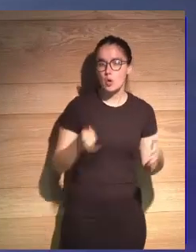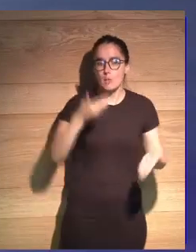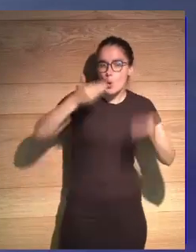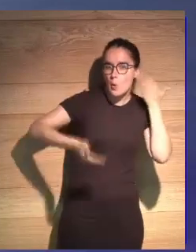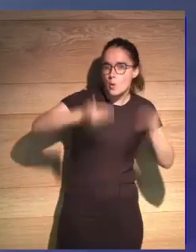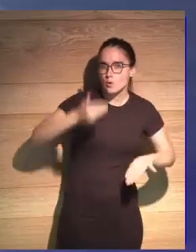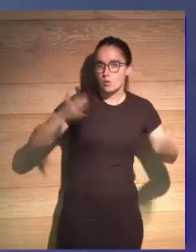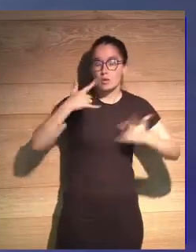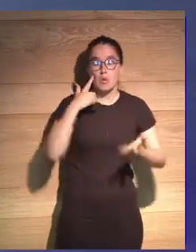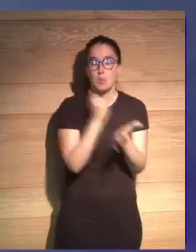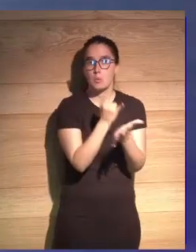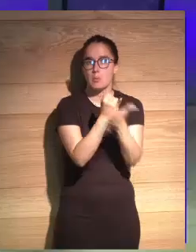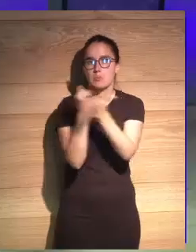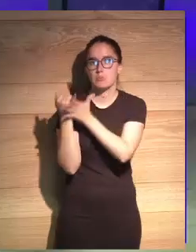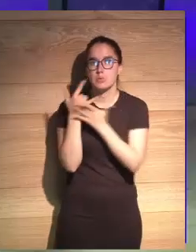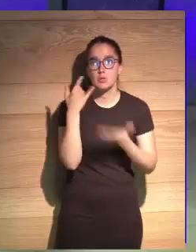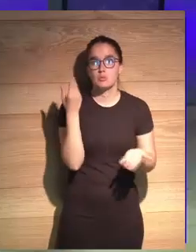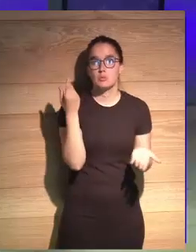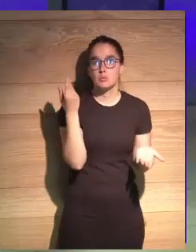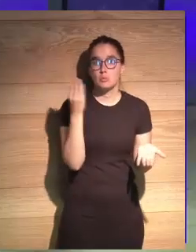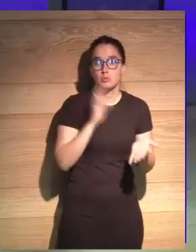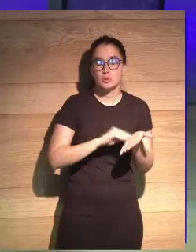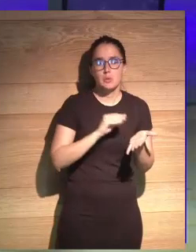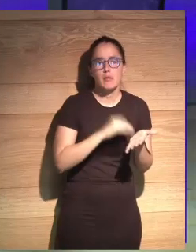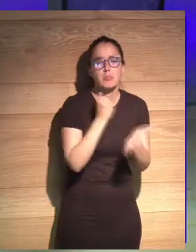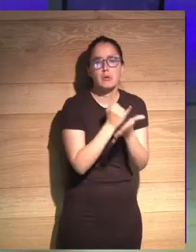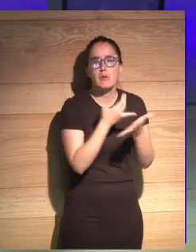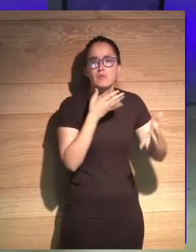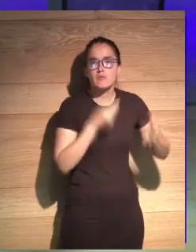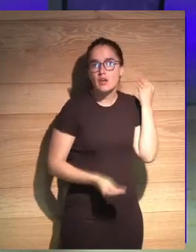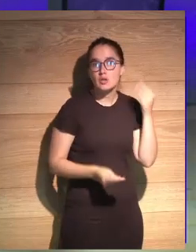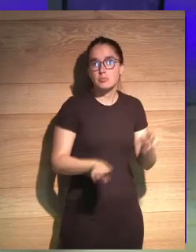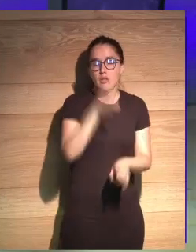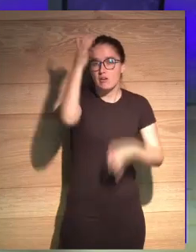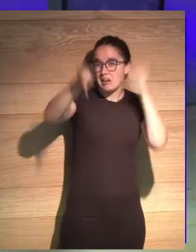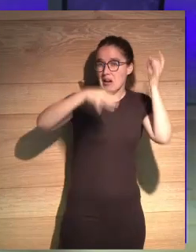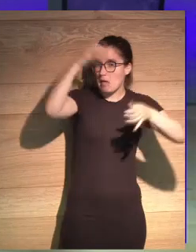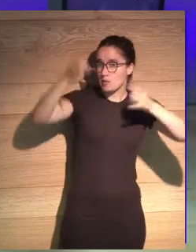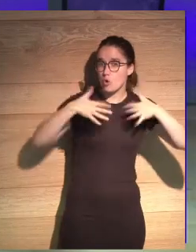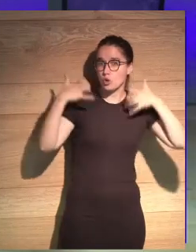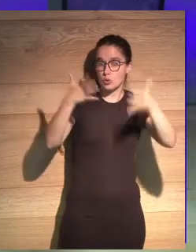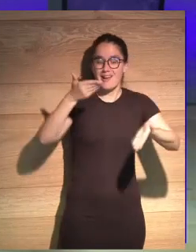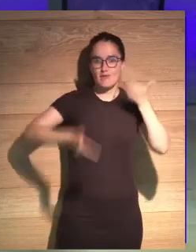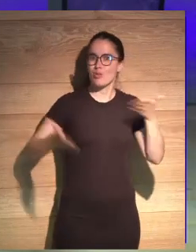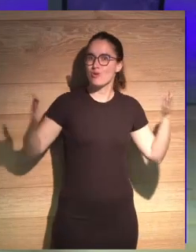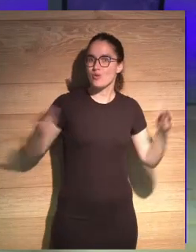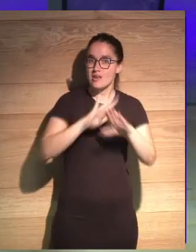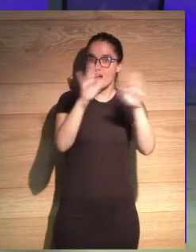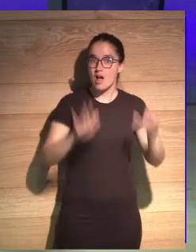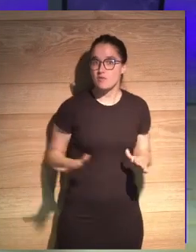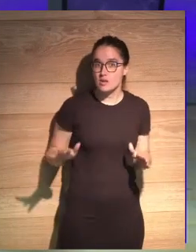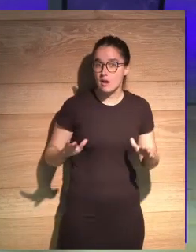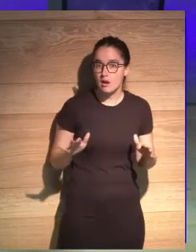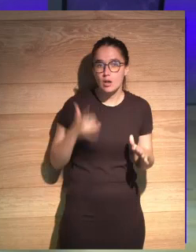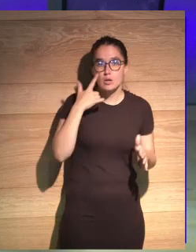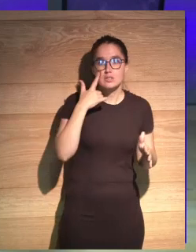you fail or the pressure of being assessed. You have many opportunities to try. You can be as creative as you